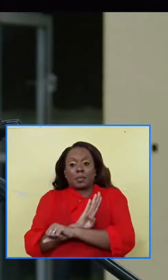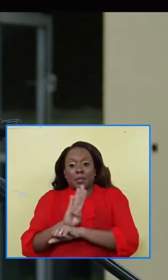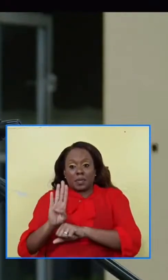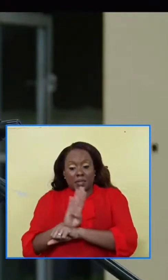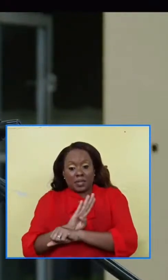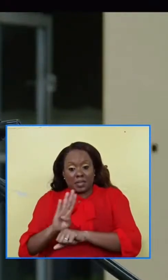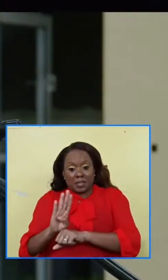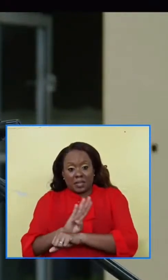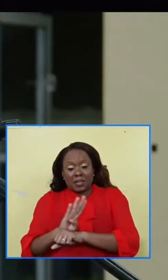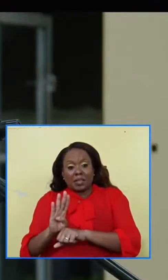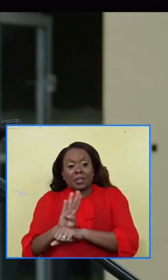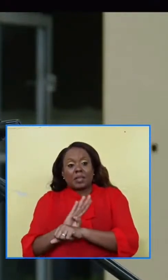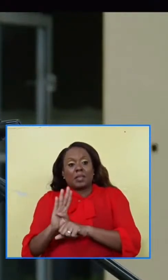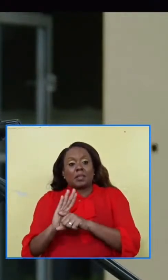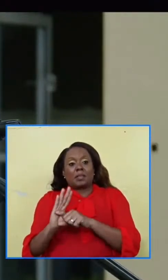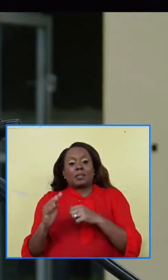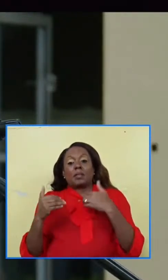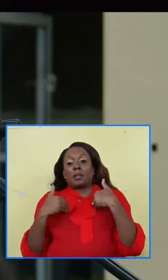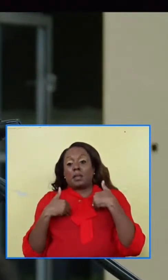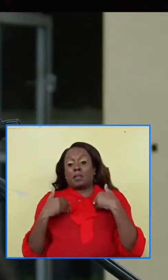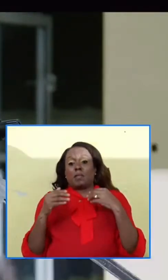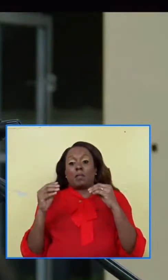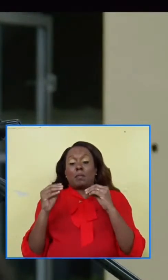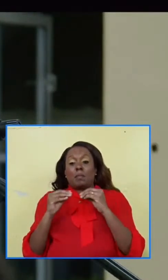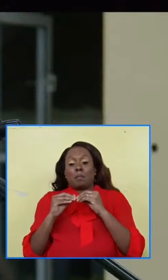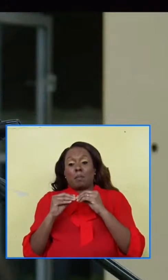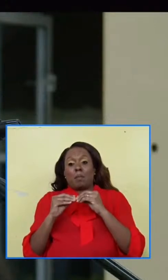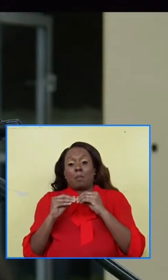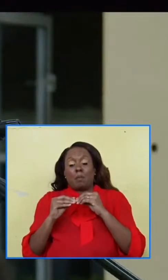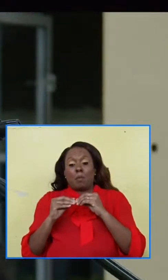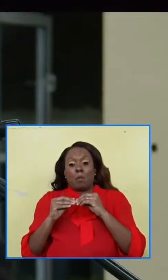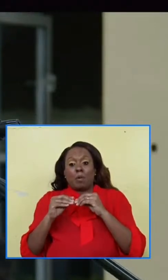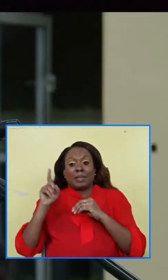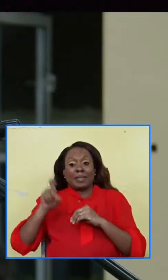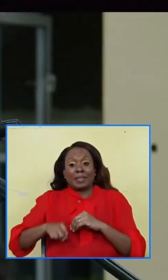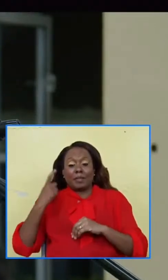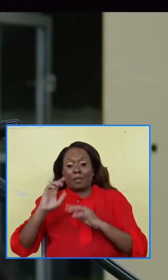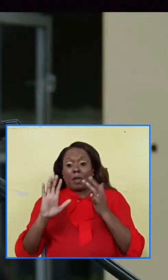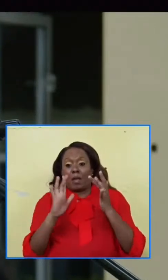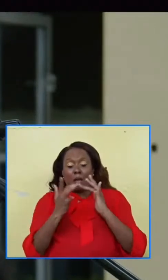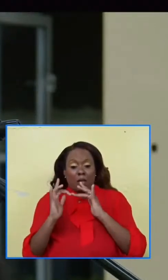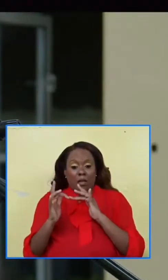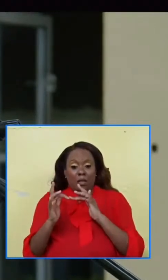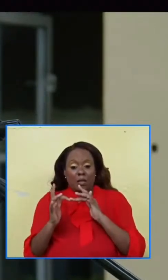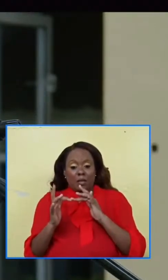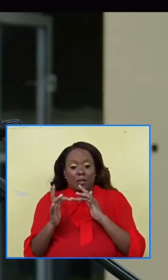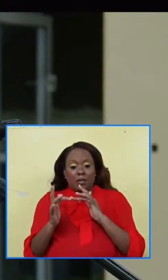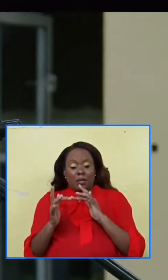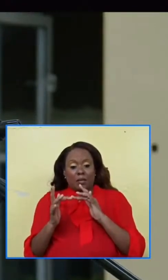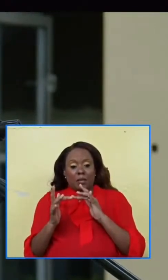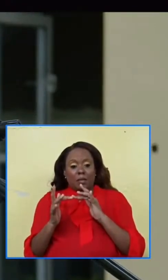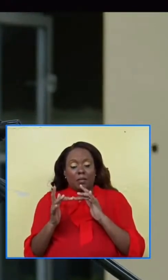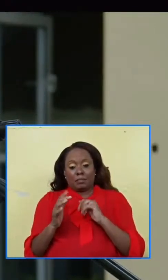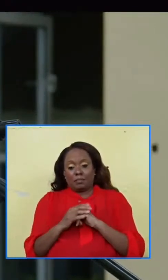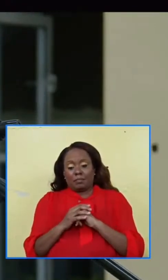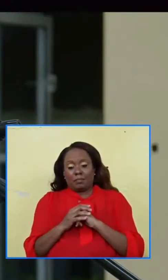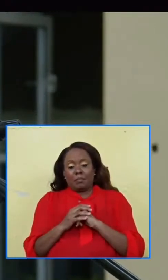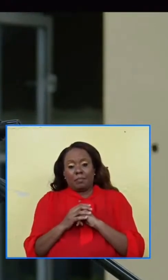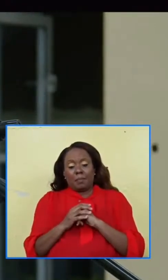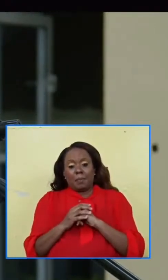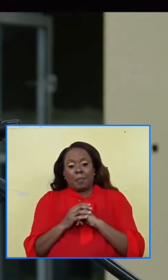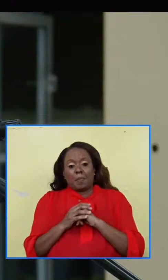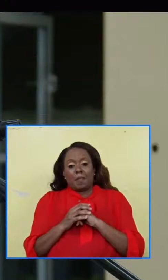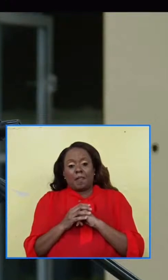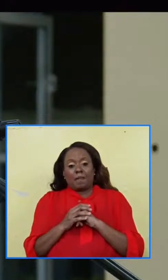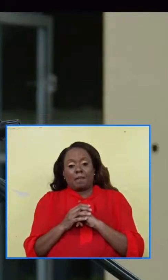businesses, there is a greater need for an online presence, a better online presence, more up-to-date online presence, because half